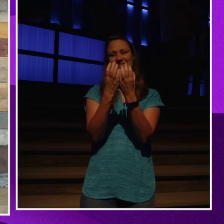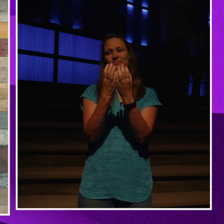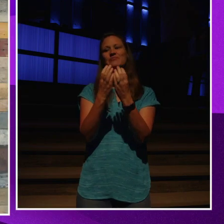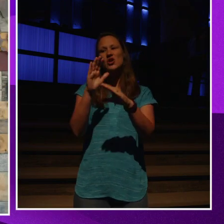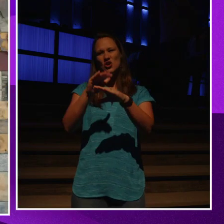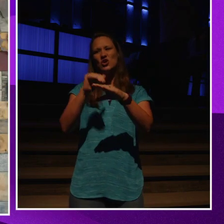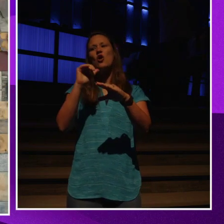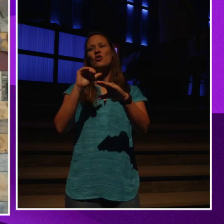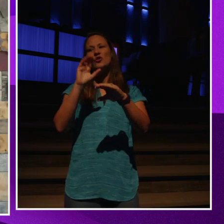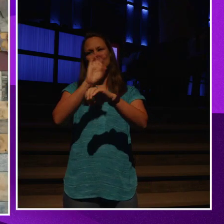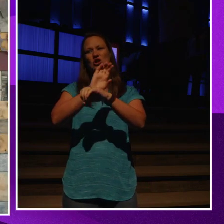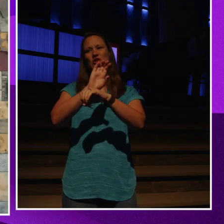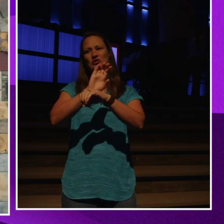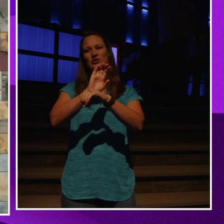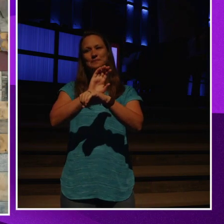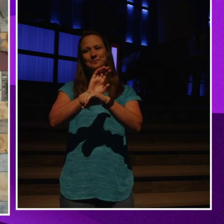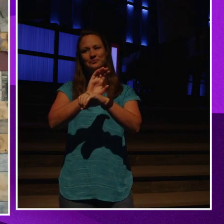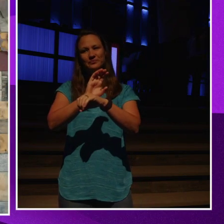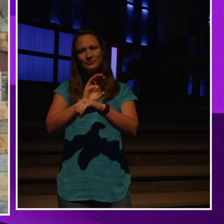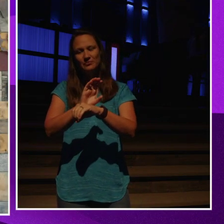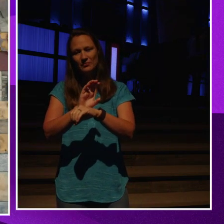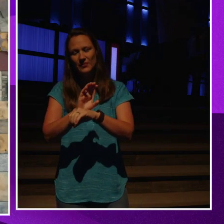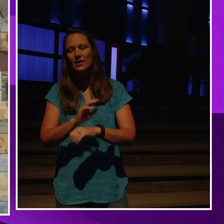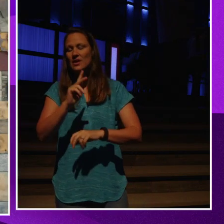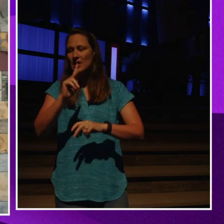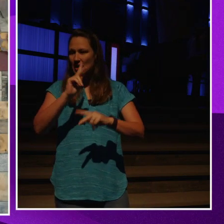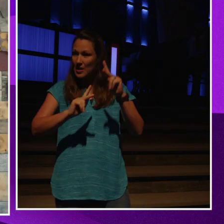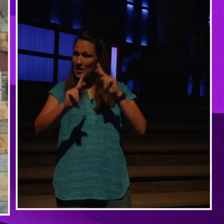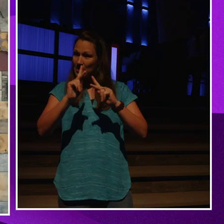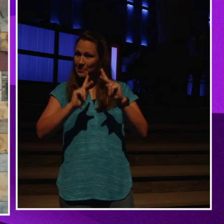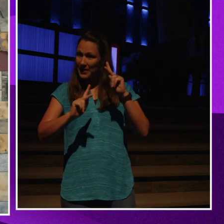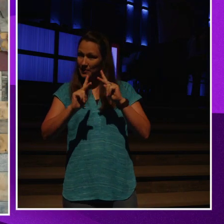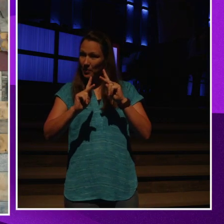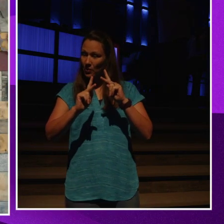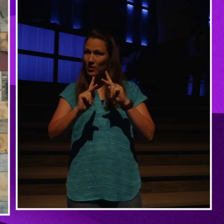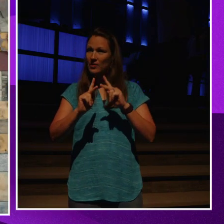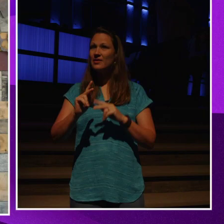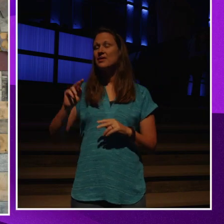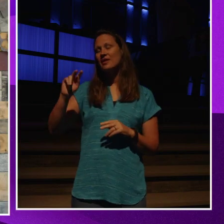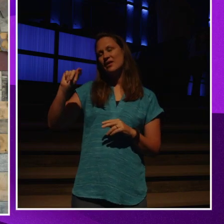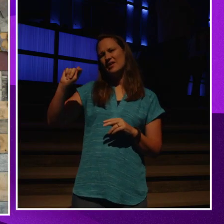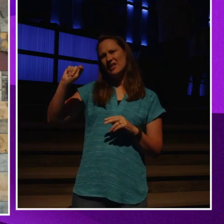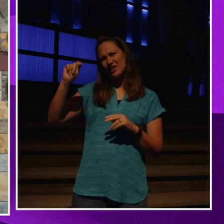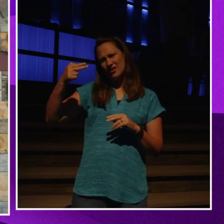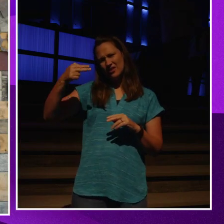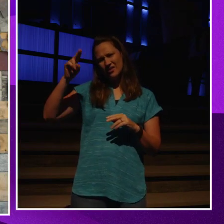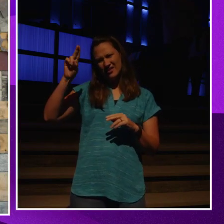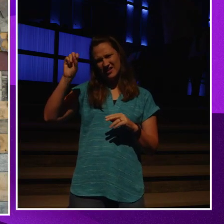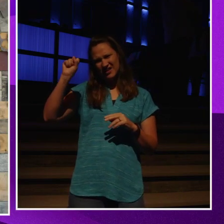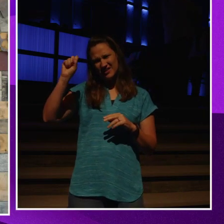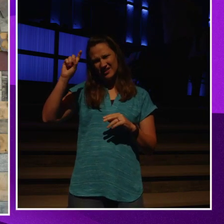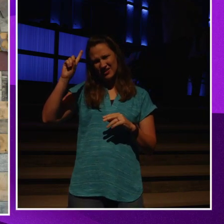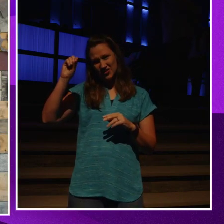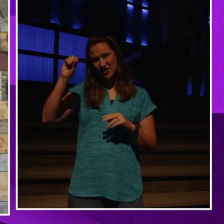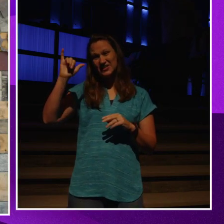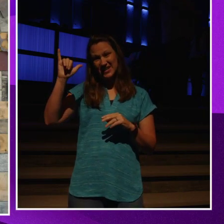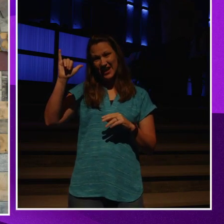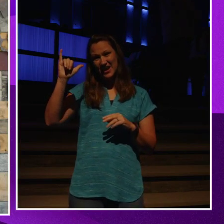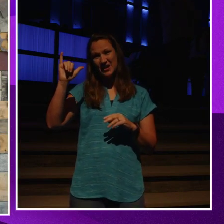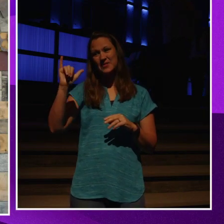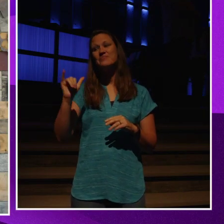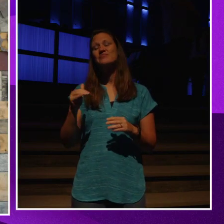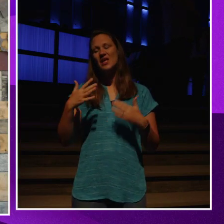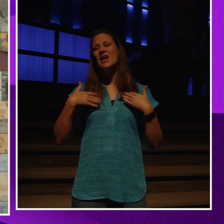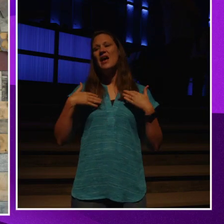501-329-9283. Senior adults, there will be a luncheon this Thursday, August the 5th at 11 a.m. Our guest speaker will